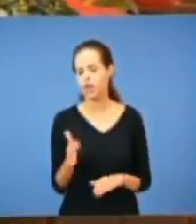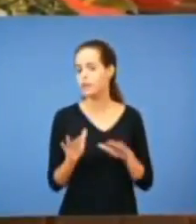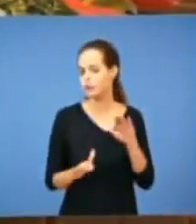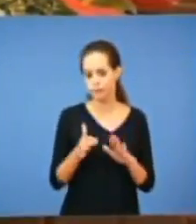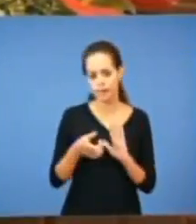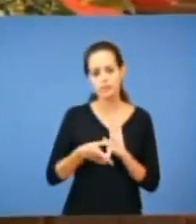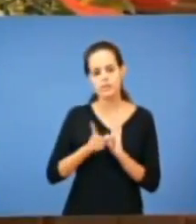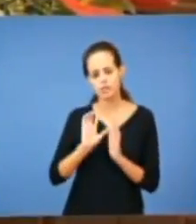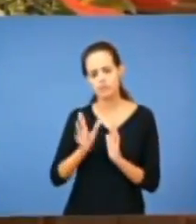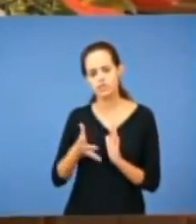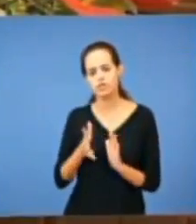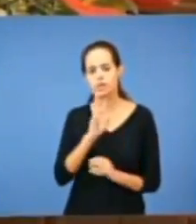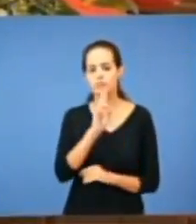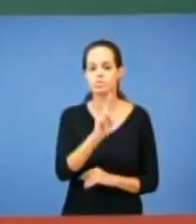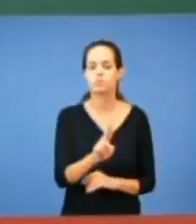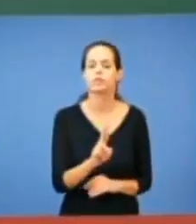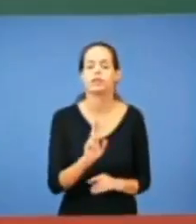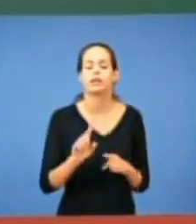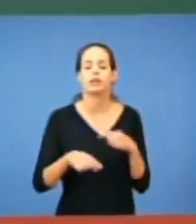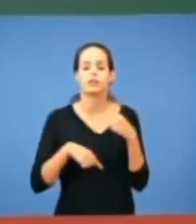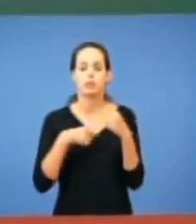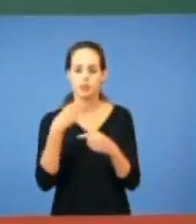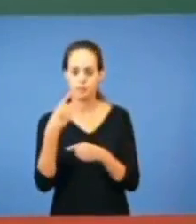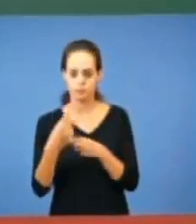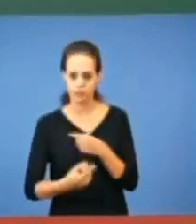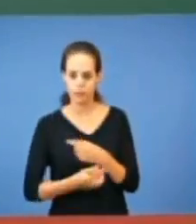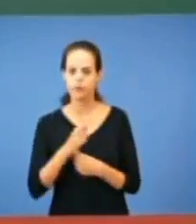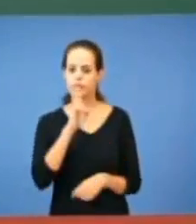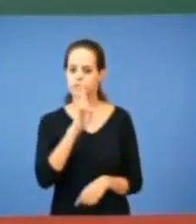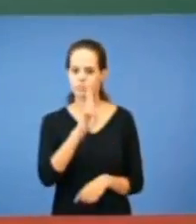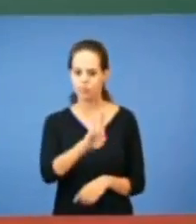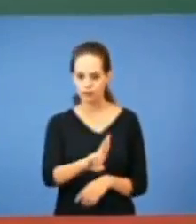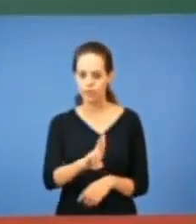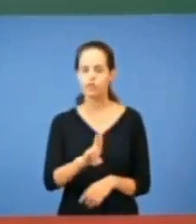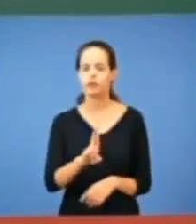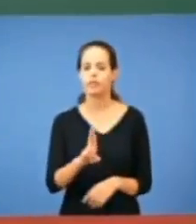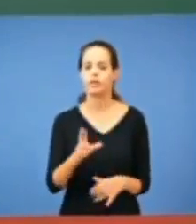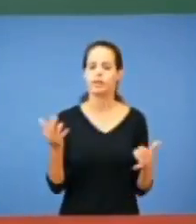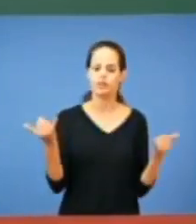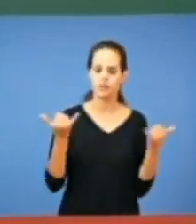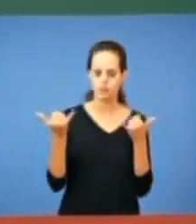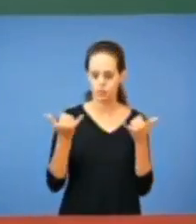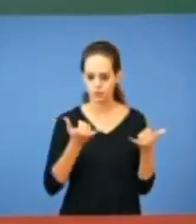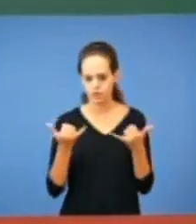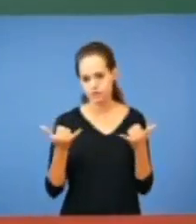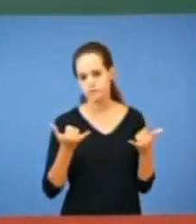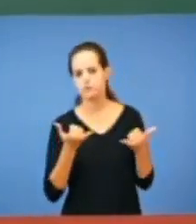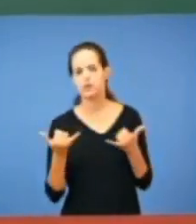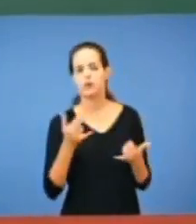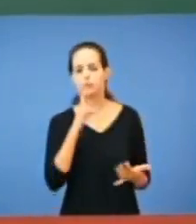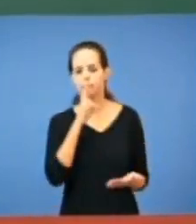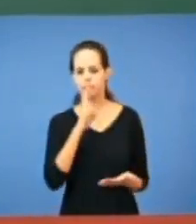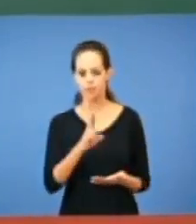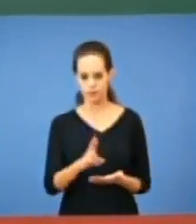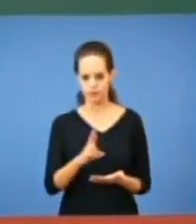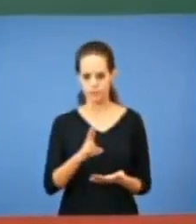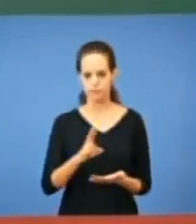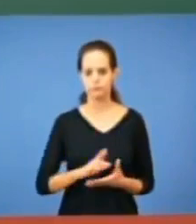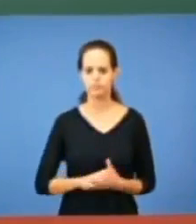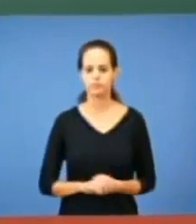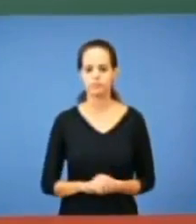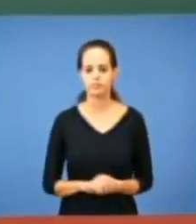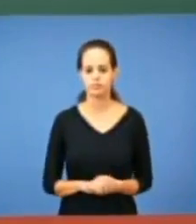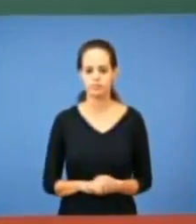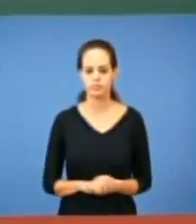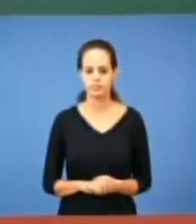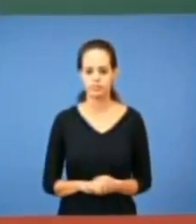may even be able to answer faster. And then we'll come back to give you a little more information